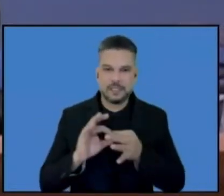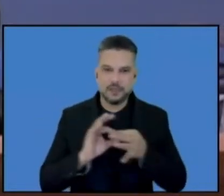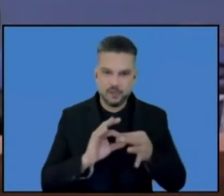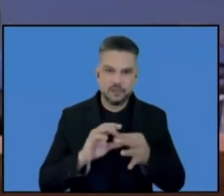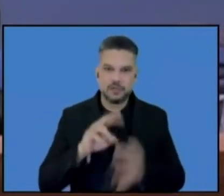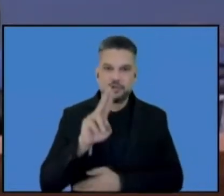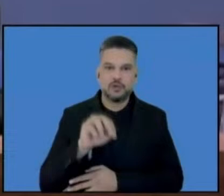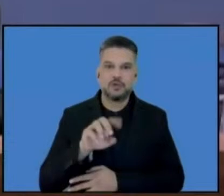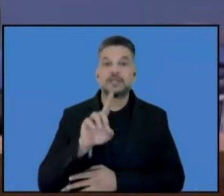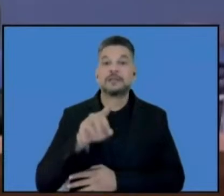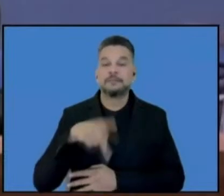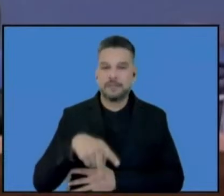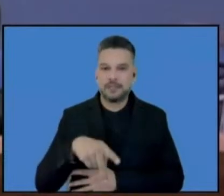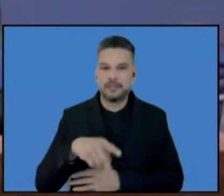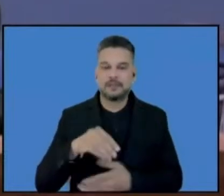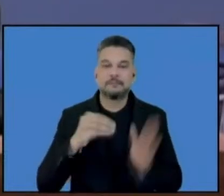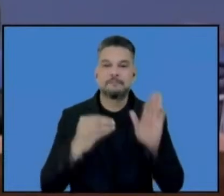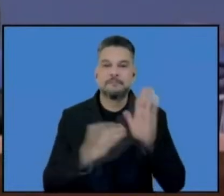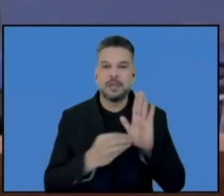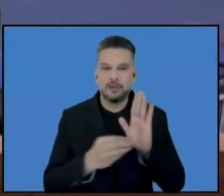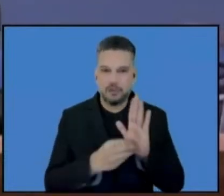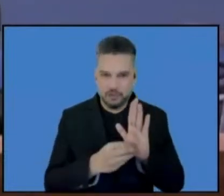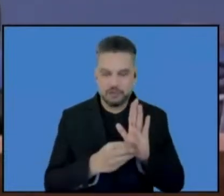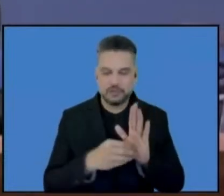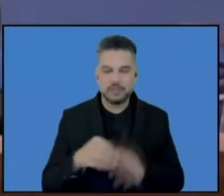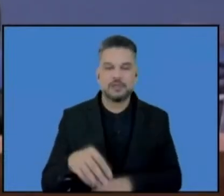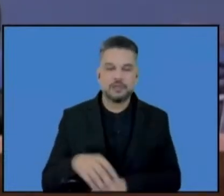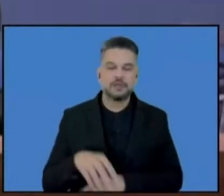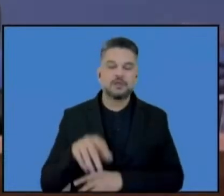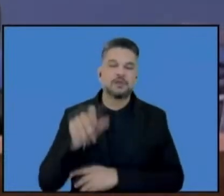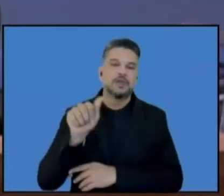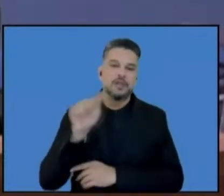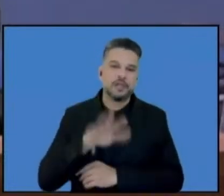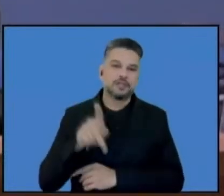Hub for Asia and the Pacific.